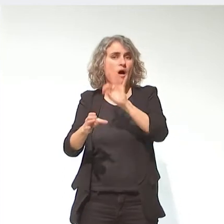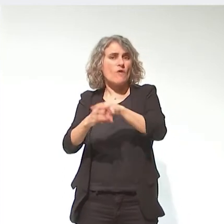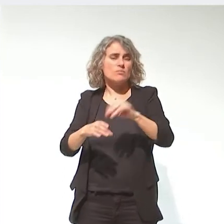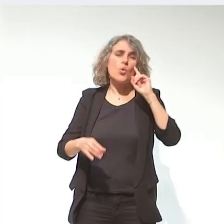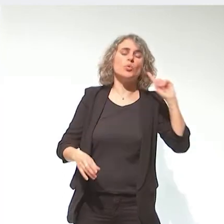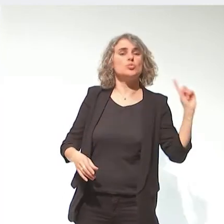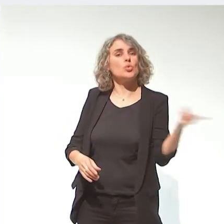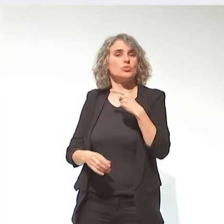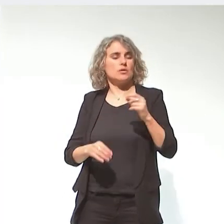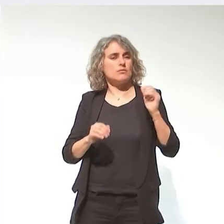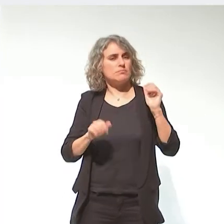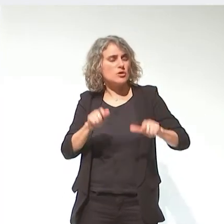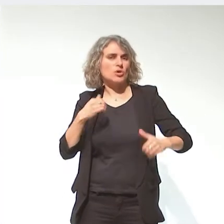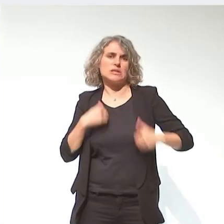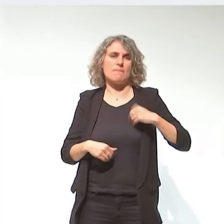particularly